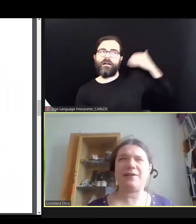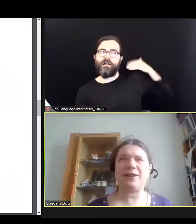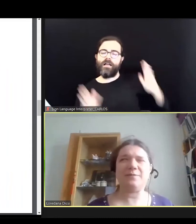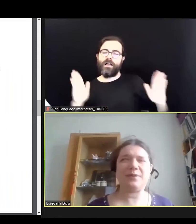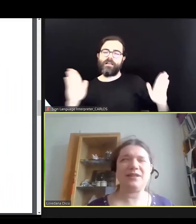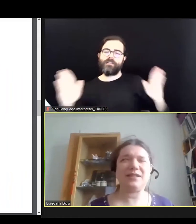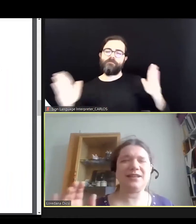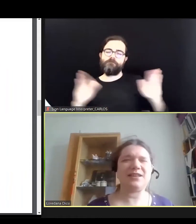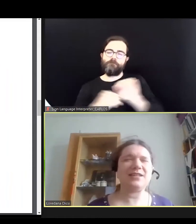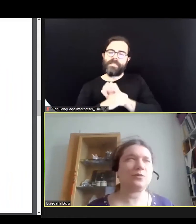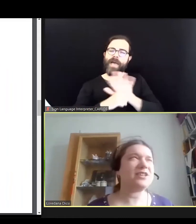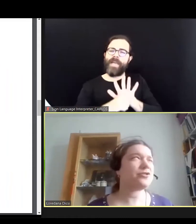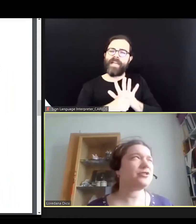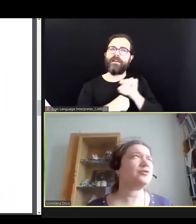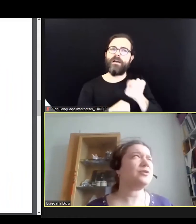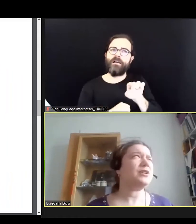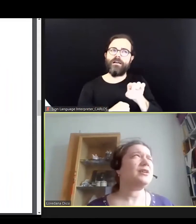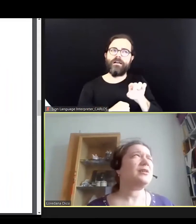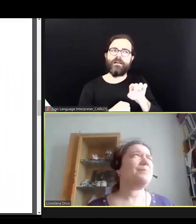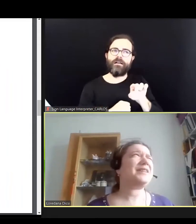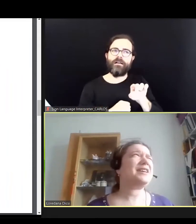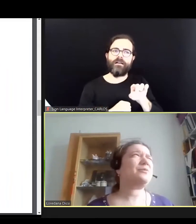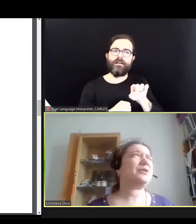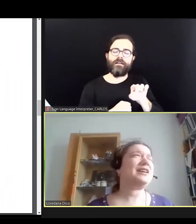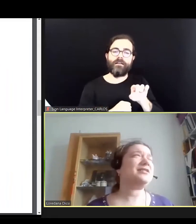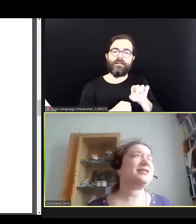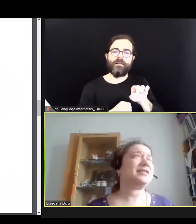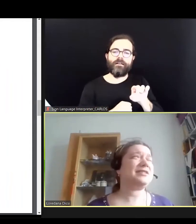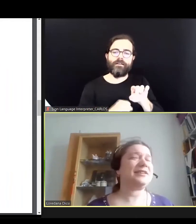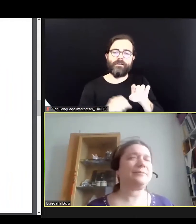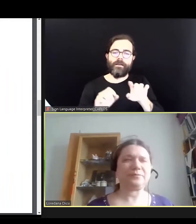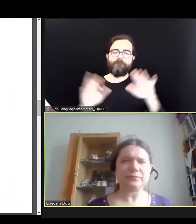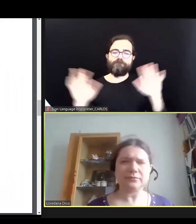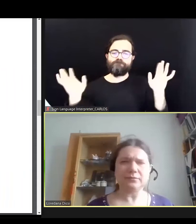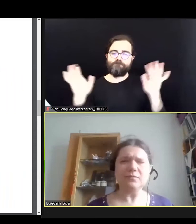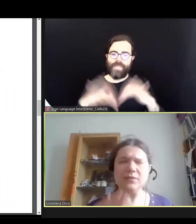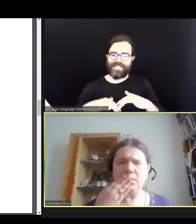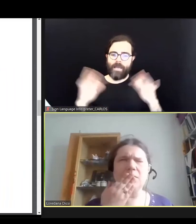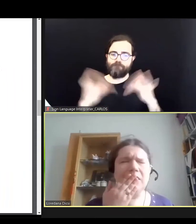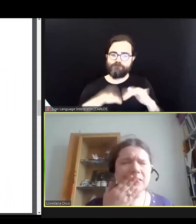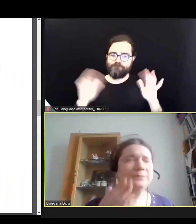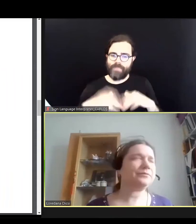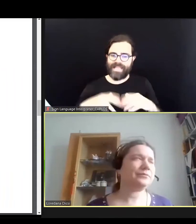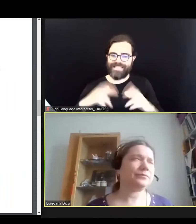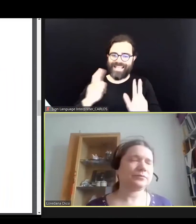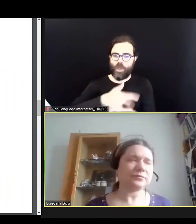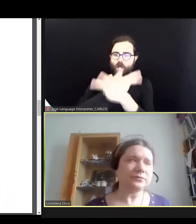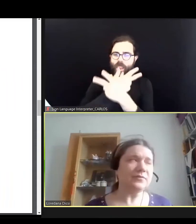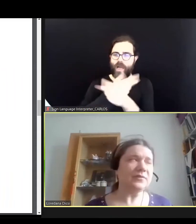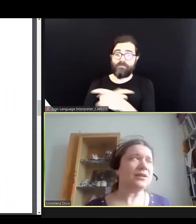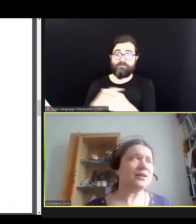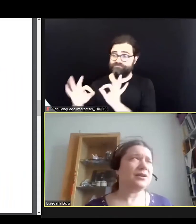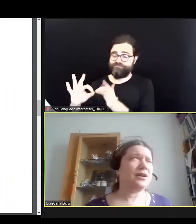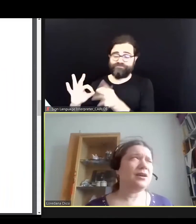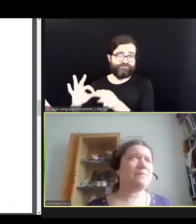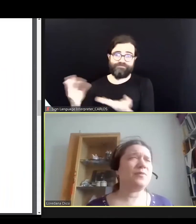accessible one? Does it have the navigation functions? Is that PDF document okay? Or is it a